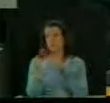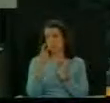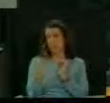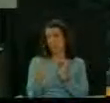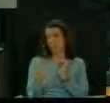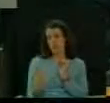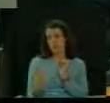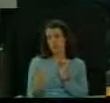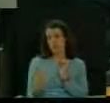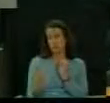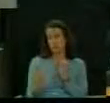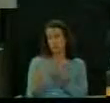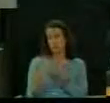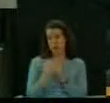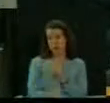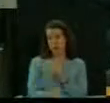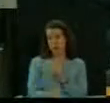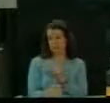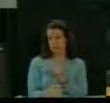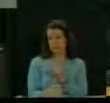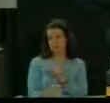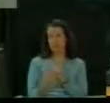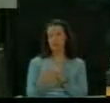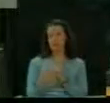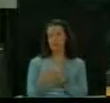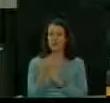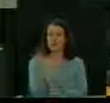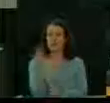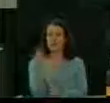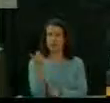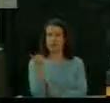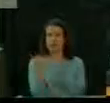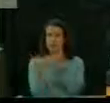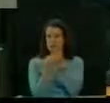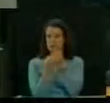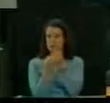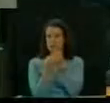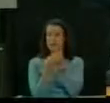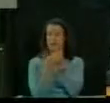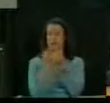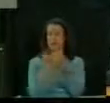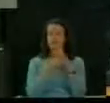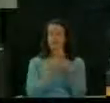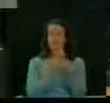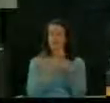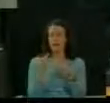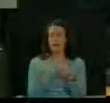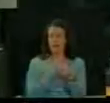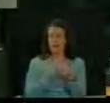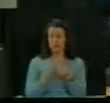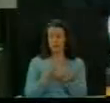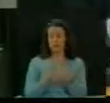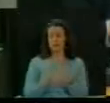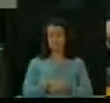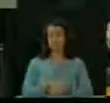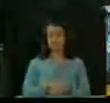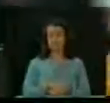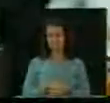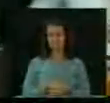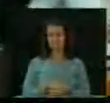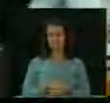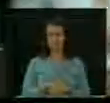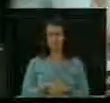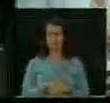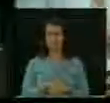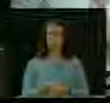yes. And you gotta have 2/3 majority. You gotta have 13 votes. So